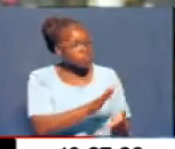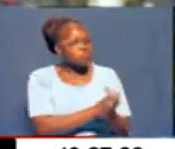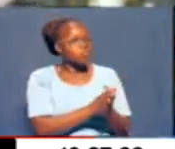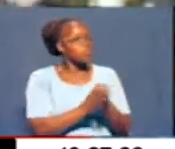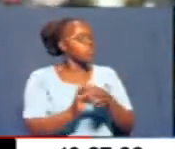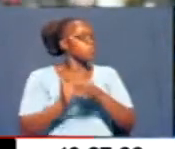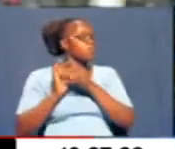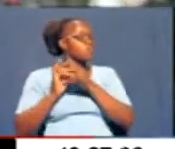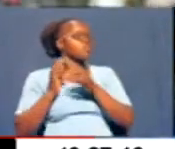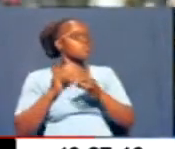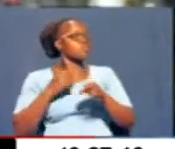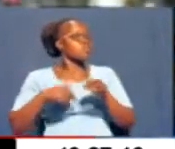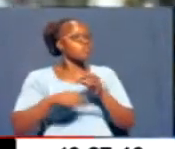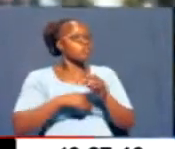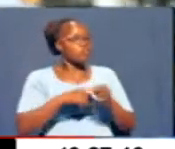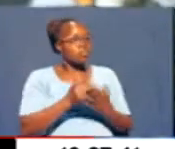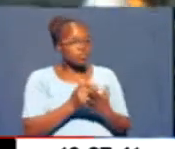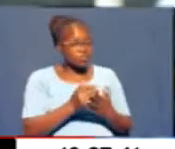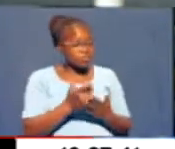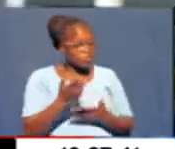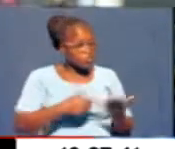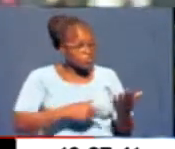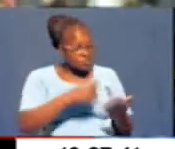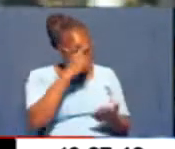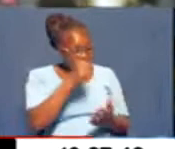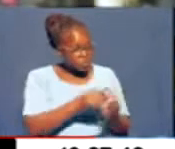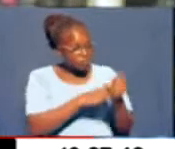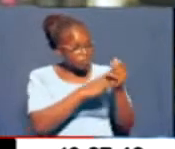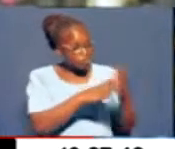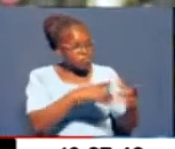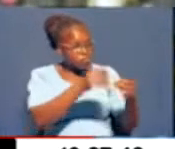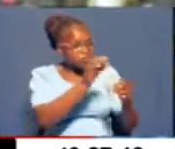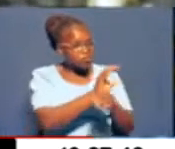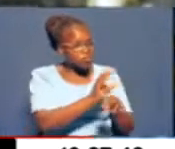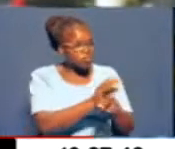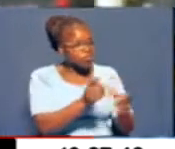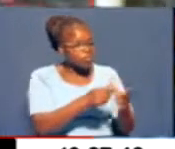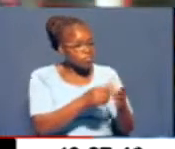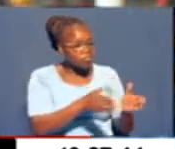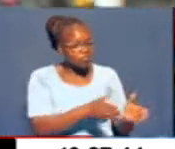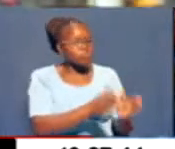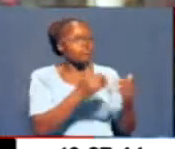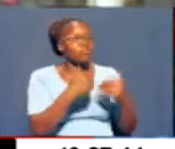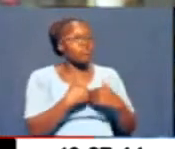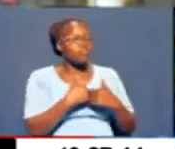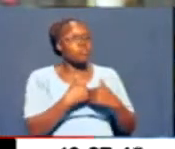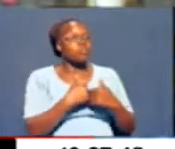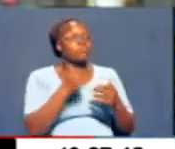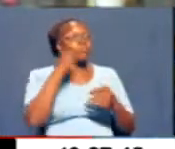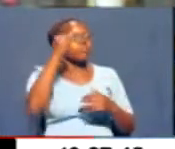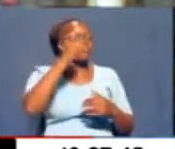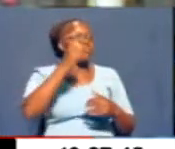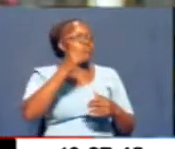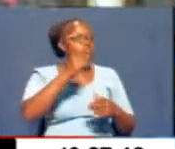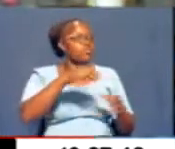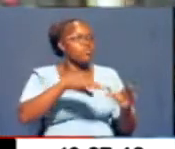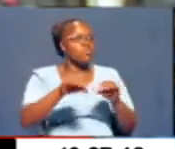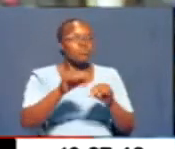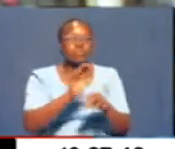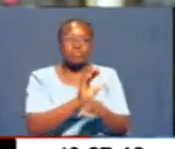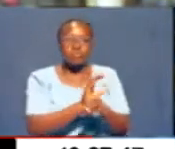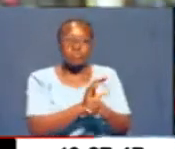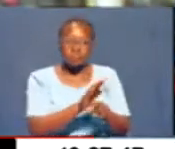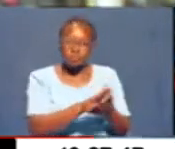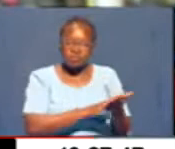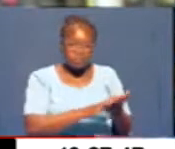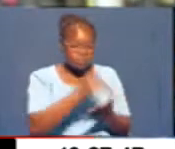in the nation, you respect your leader. Because of that, they go to the church and then they will be given a chance and then they take the politics to the church. Basically, in the